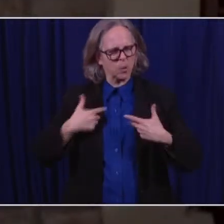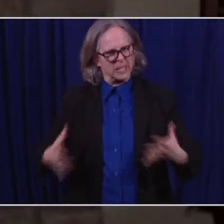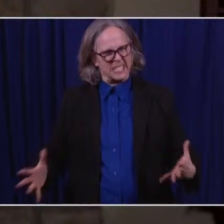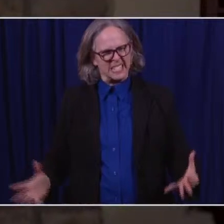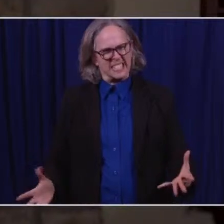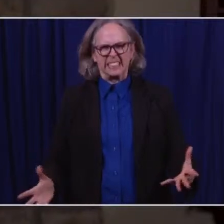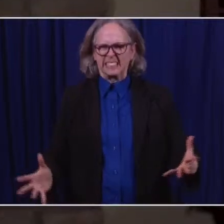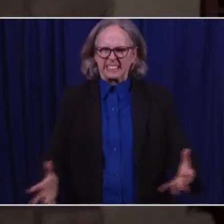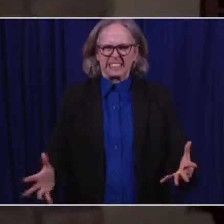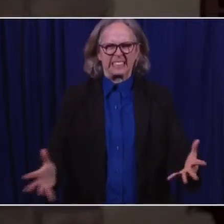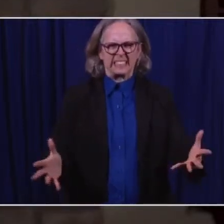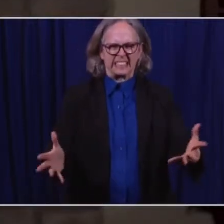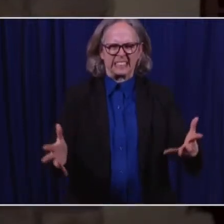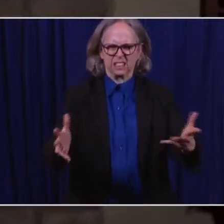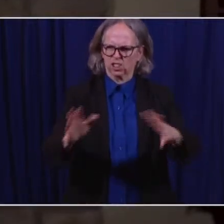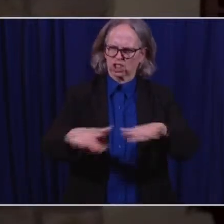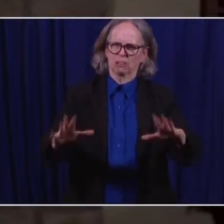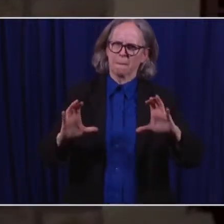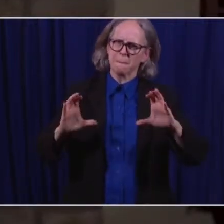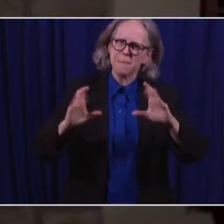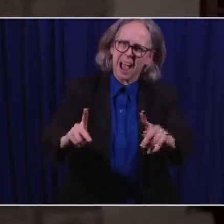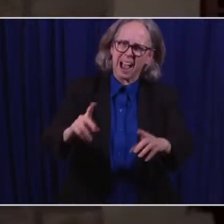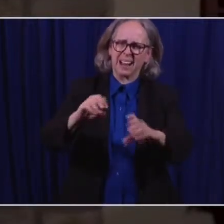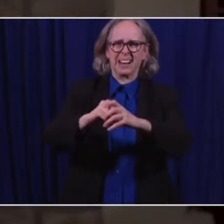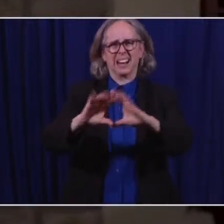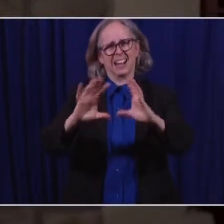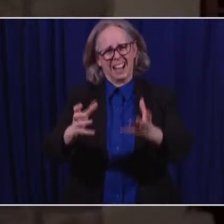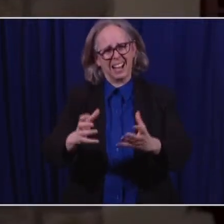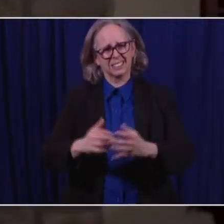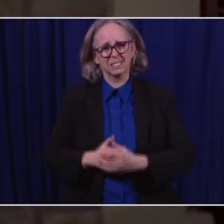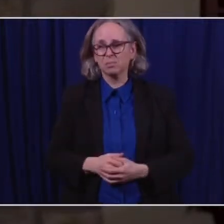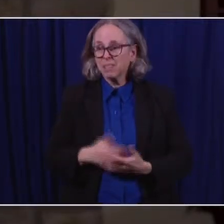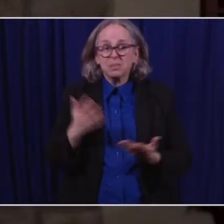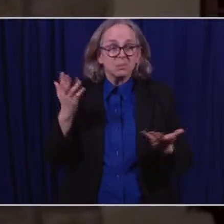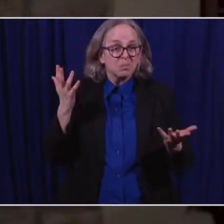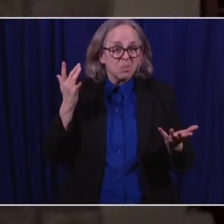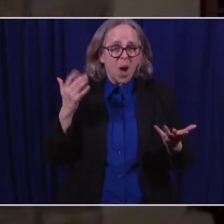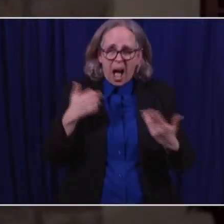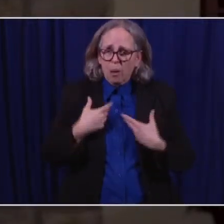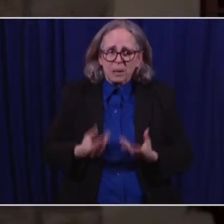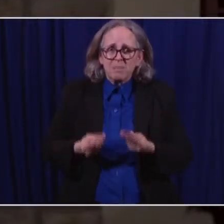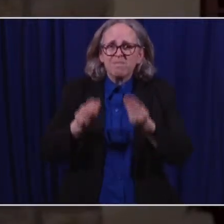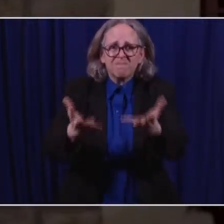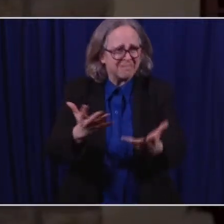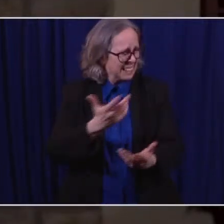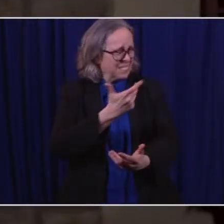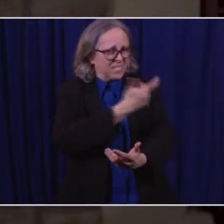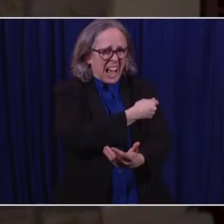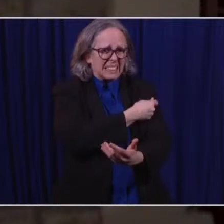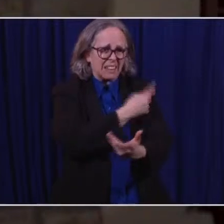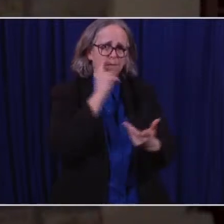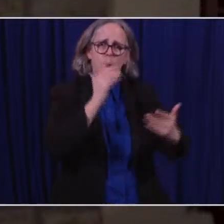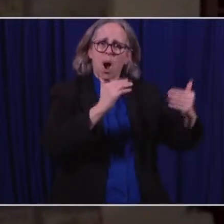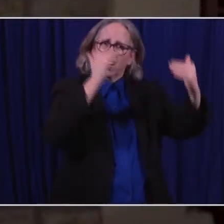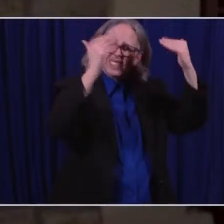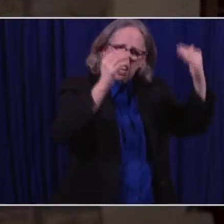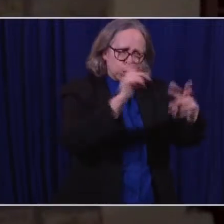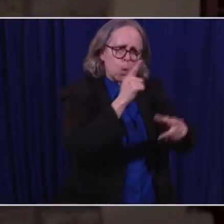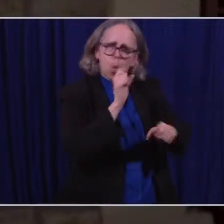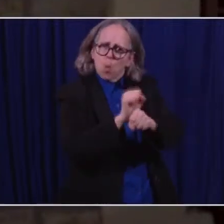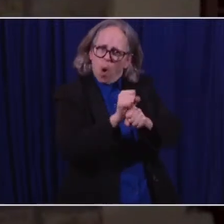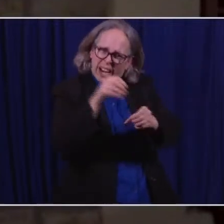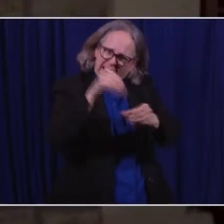school. And that's why we're doing it and offering the vaccine, we think. Plus, as I said